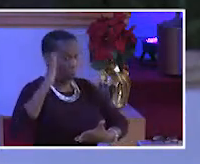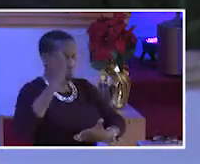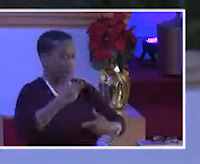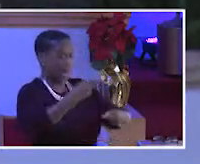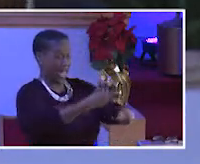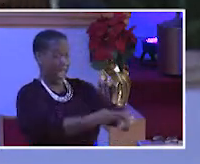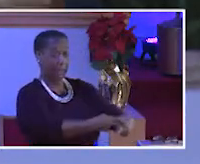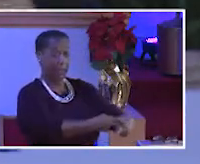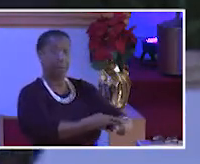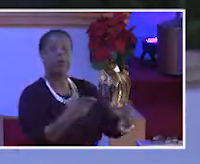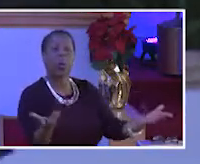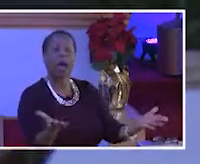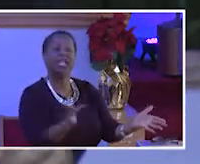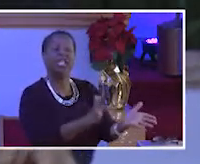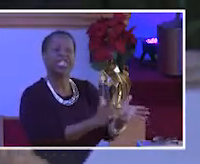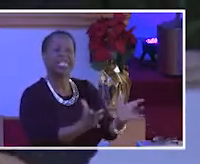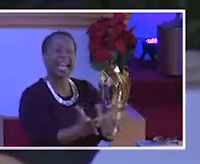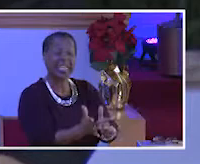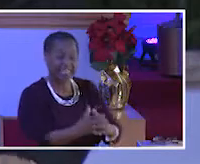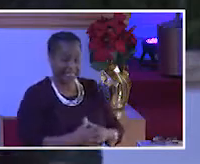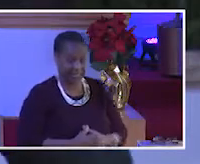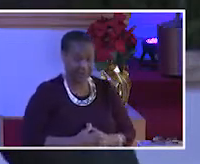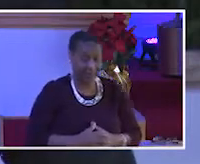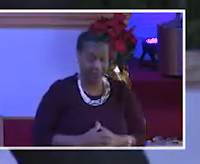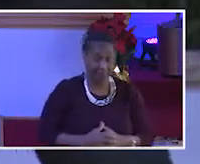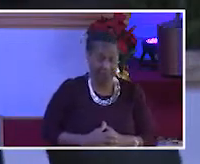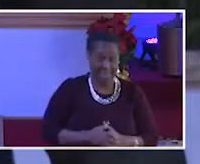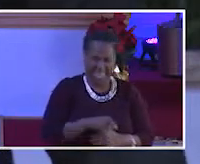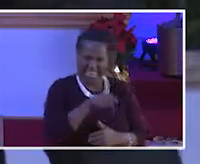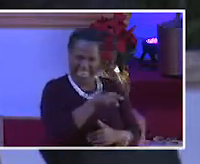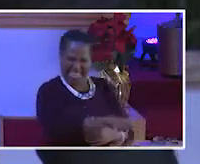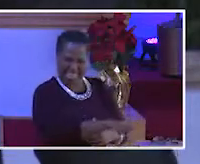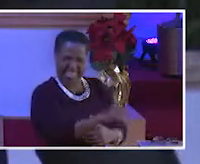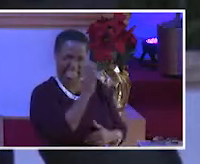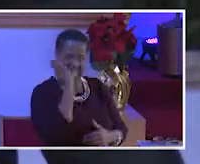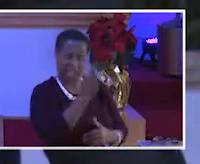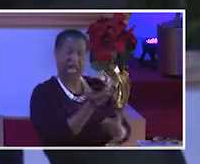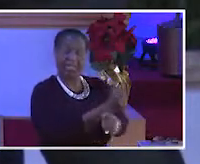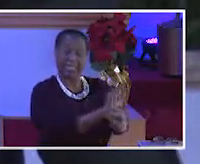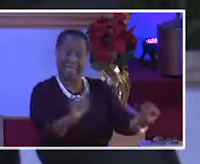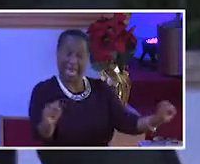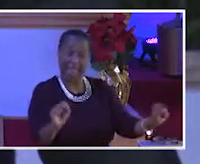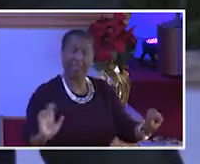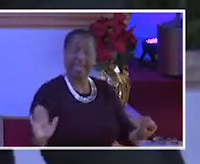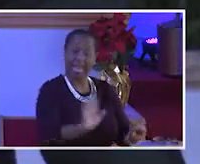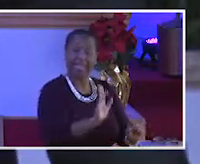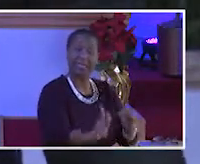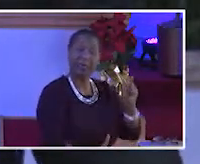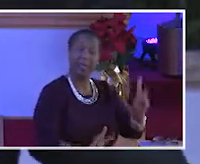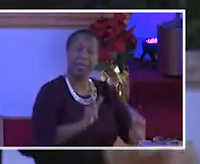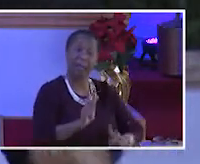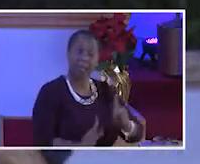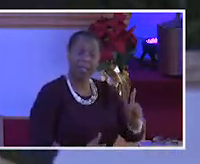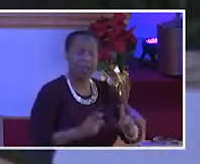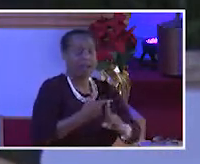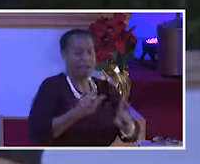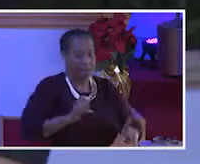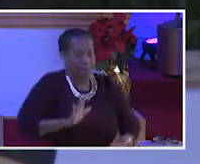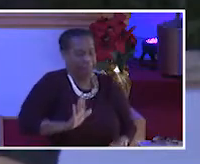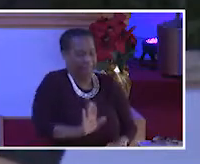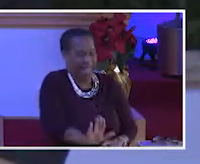him Jesus, for he shall save his people from